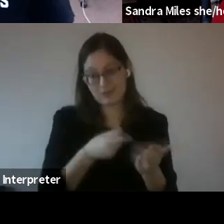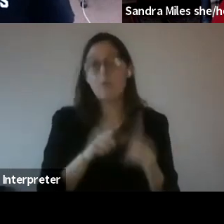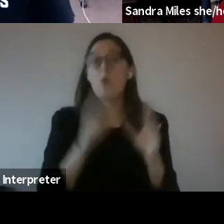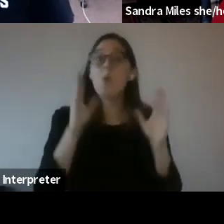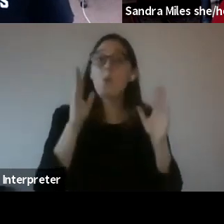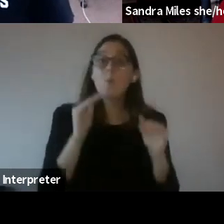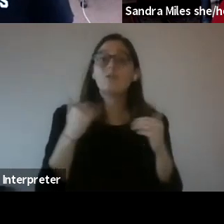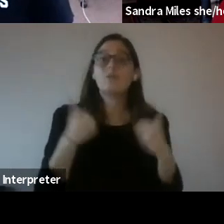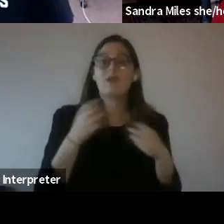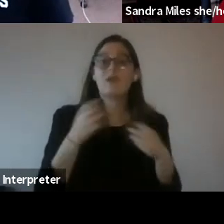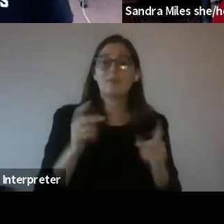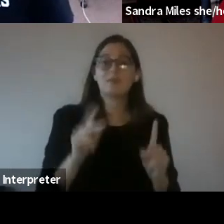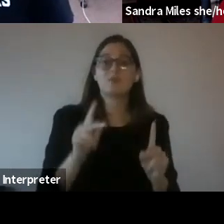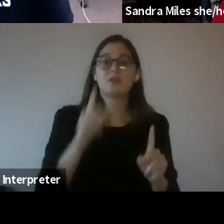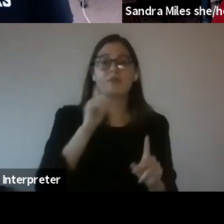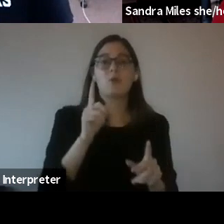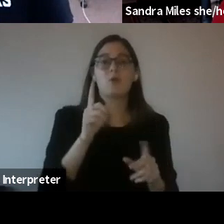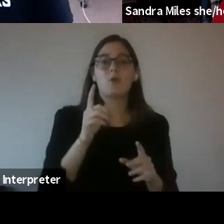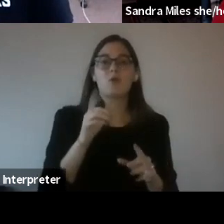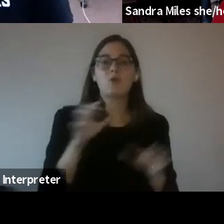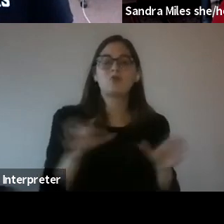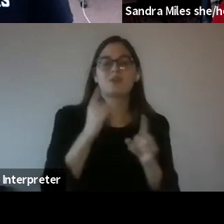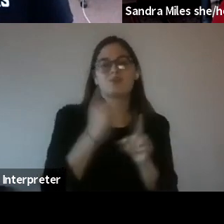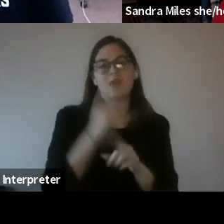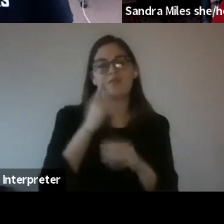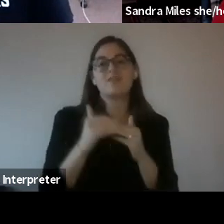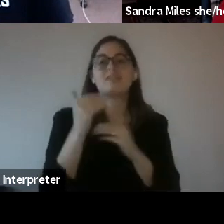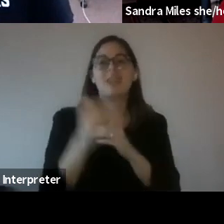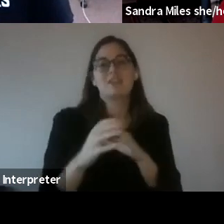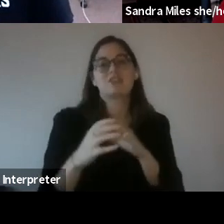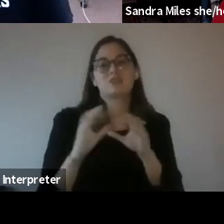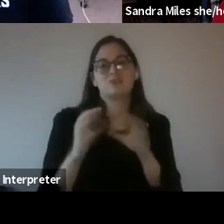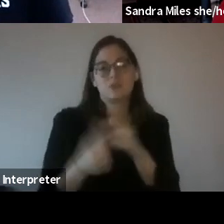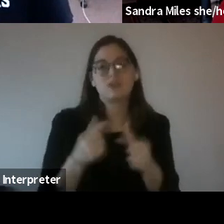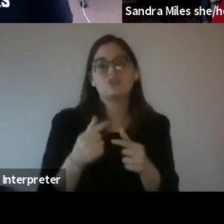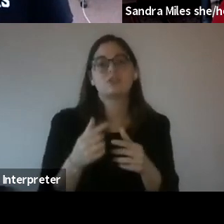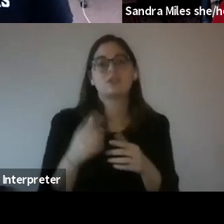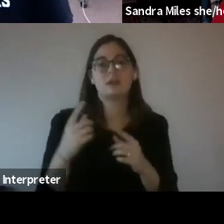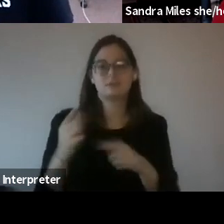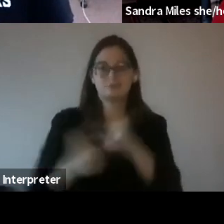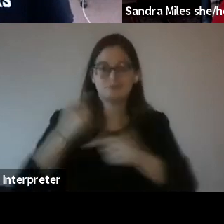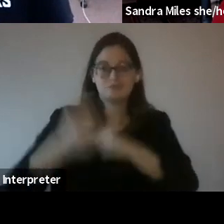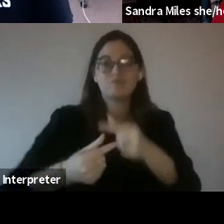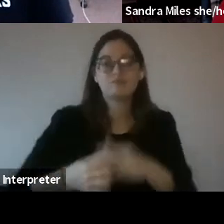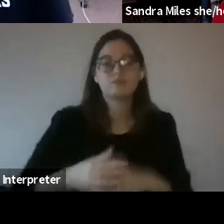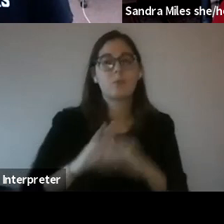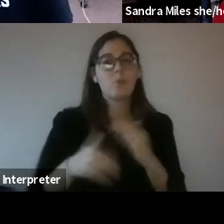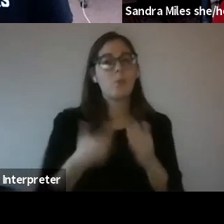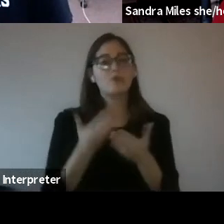have an opportunity to get it right for the next generation and generations to come. So all those things that have